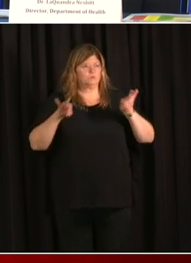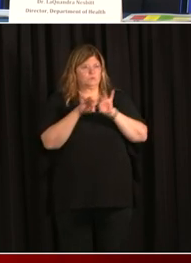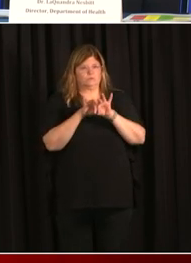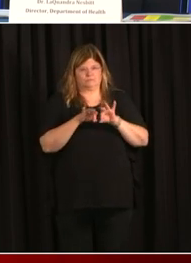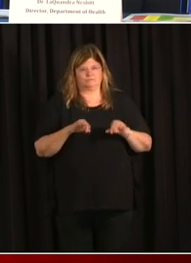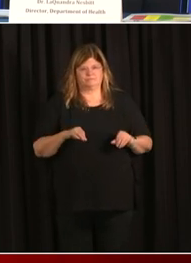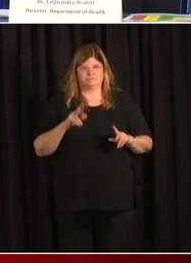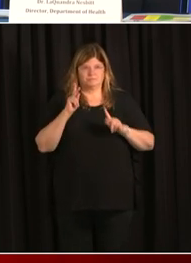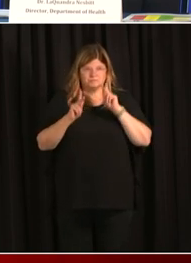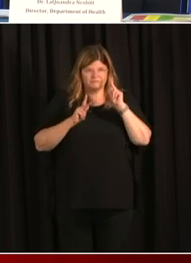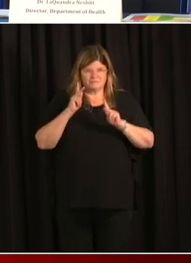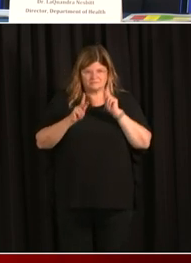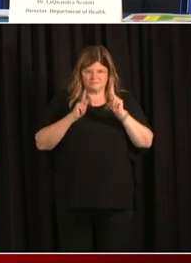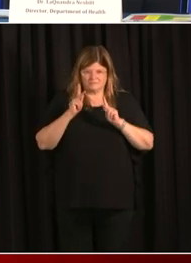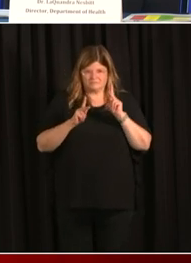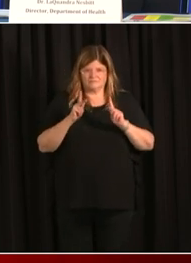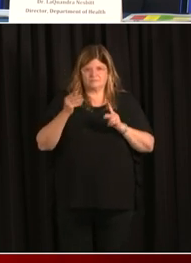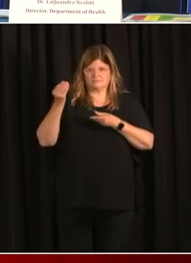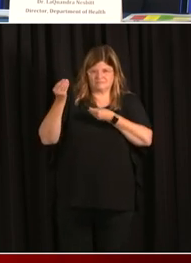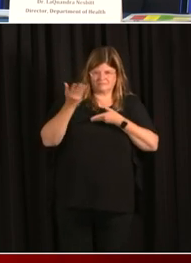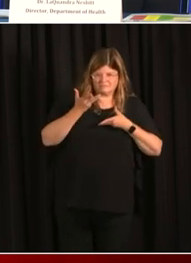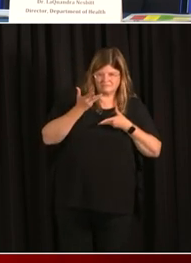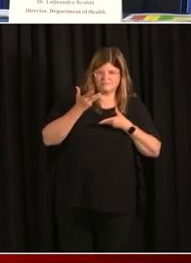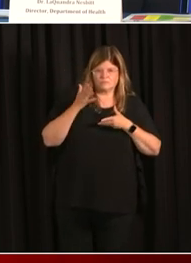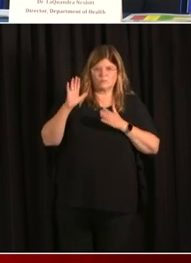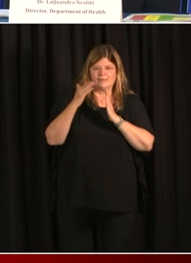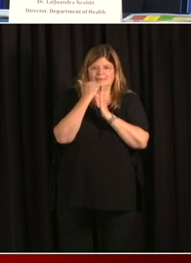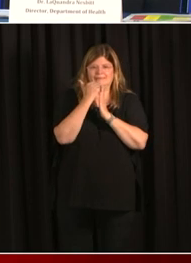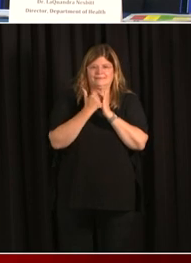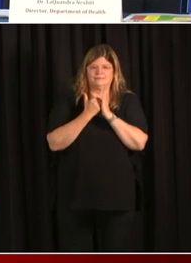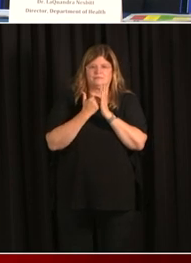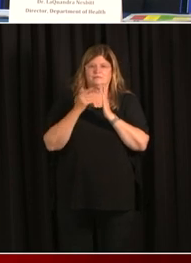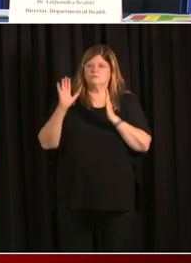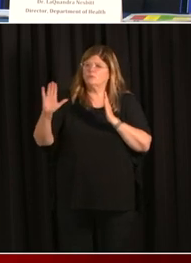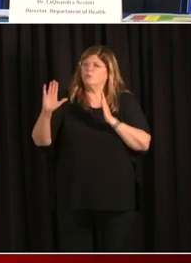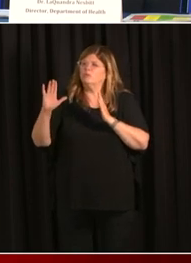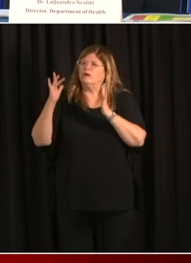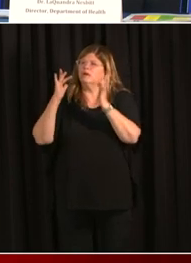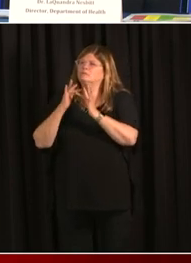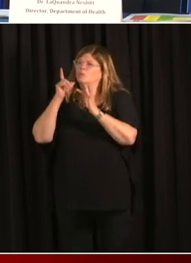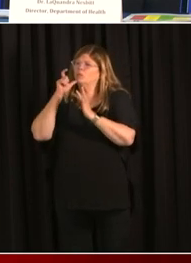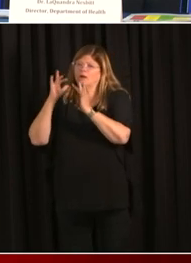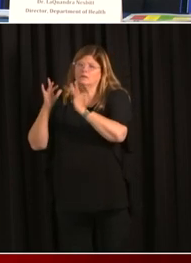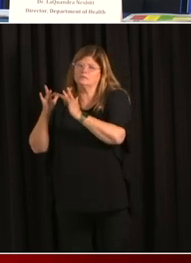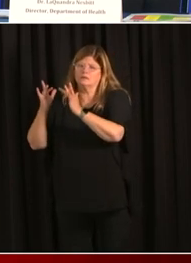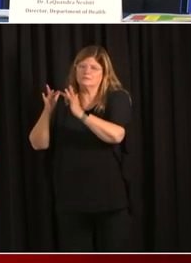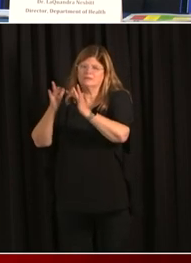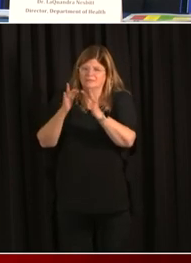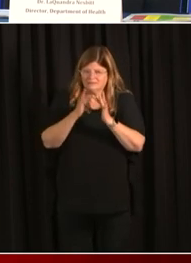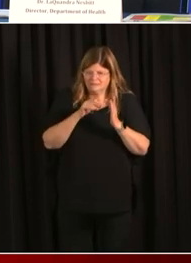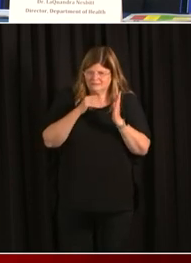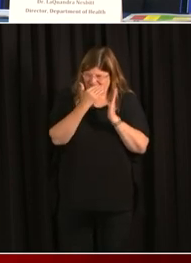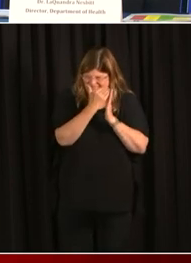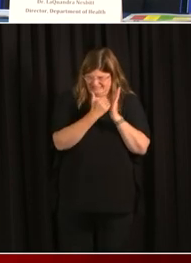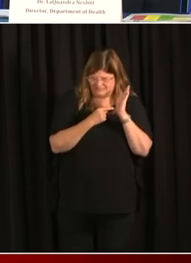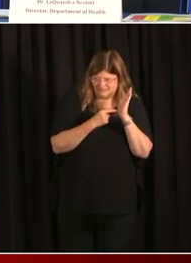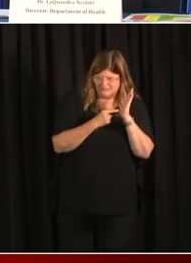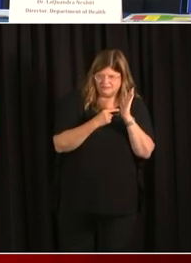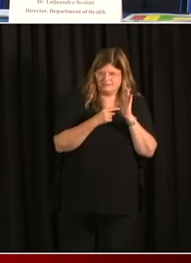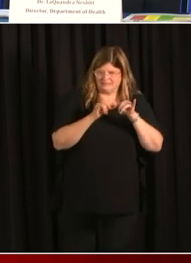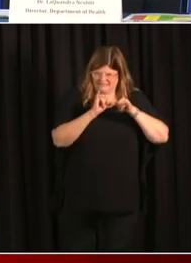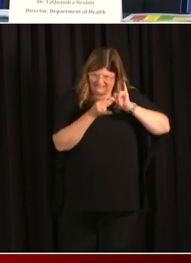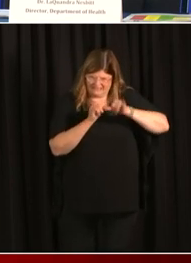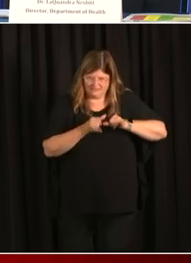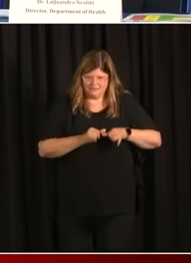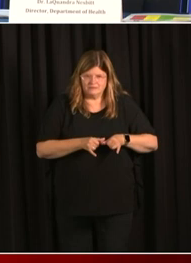or not people are providing us a list of their contacts. And so we're going to publicly report that metric. And we really do need